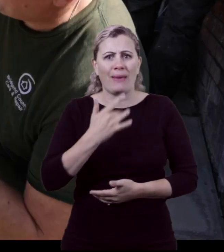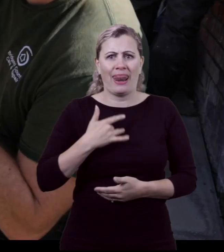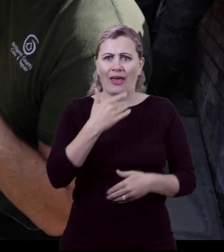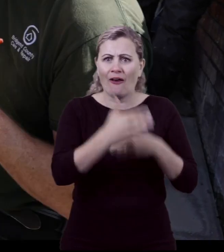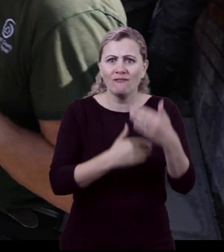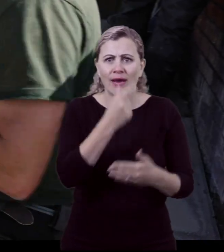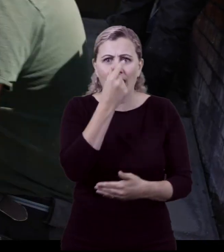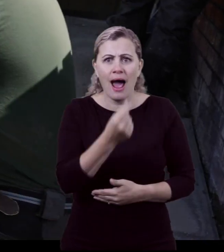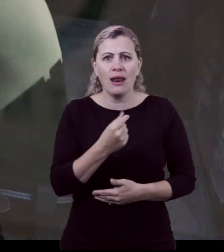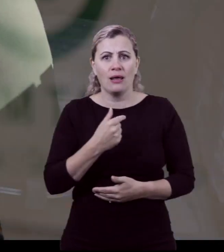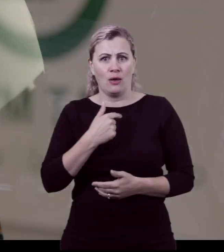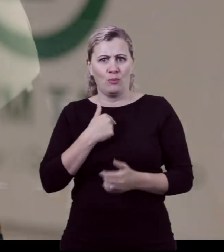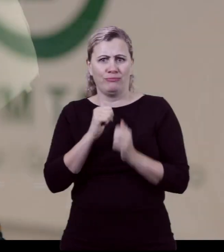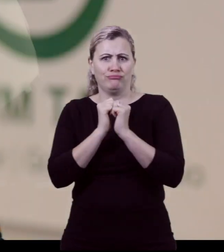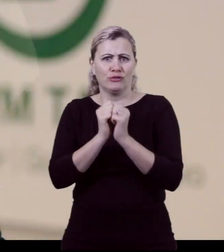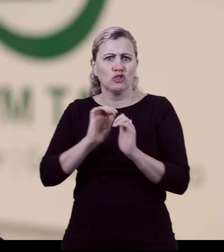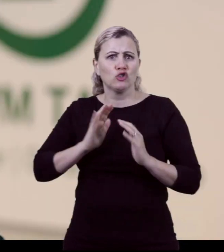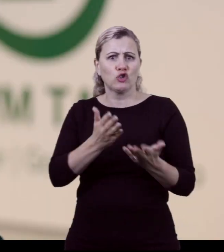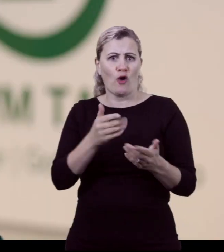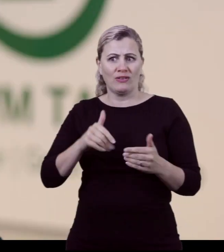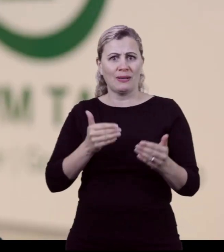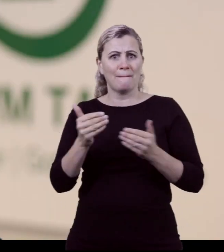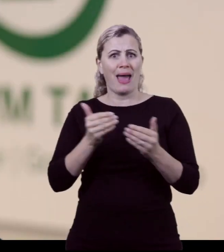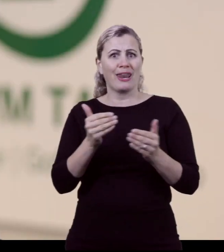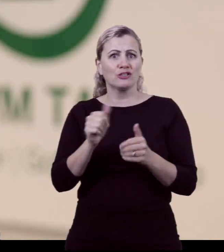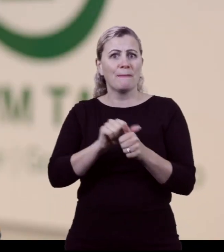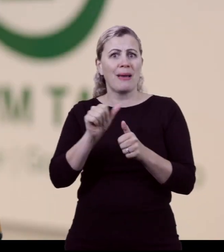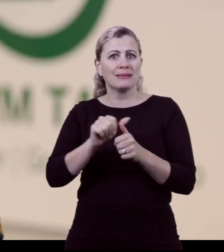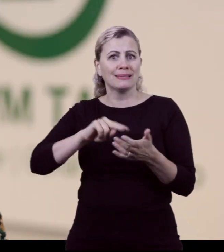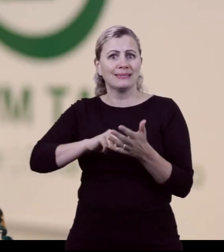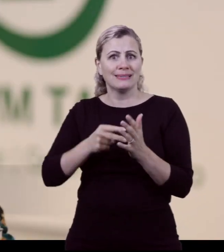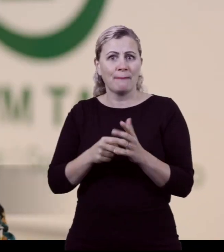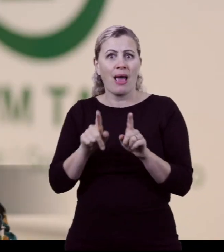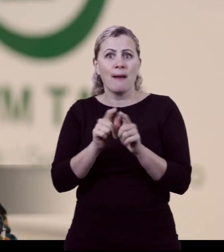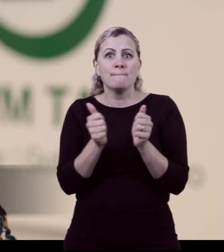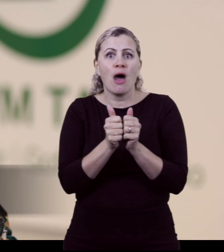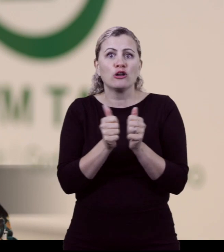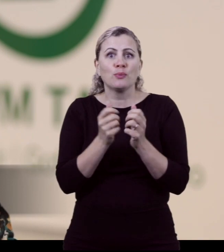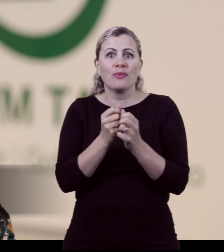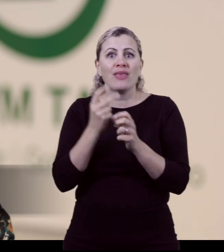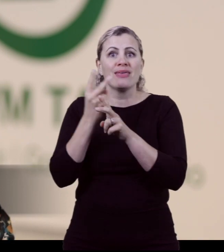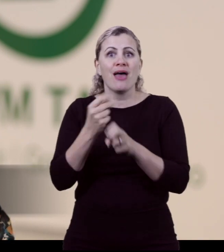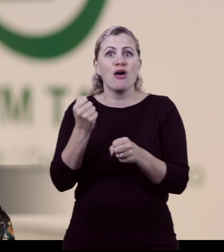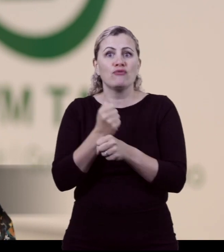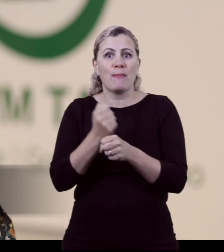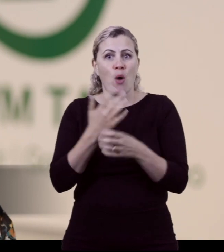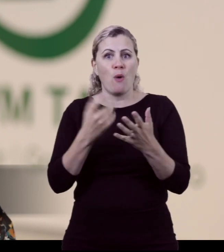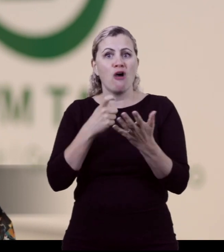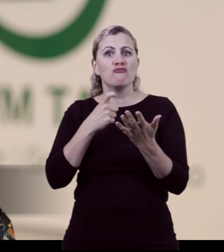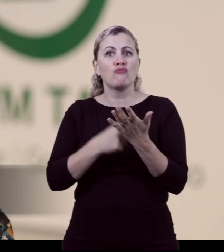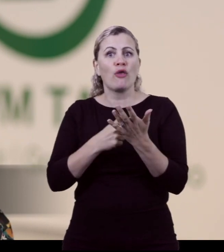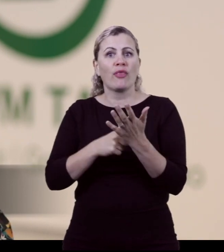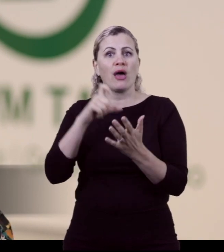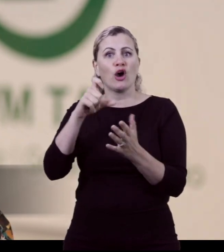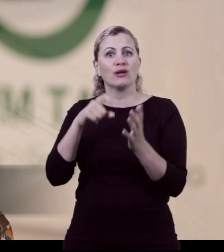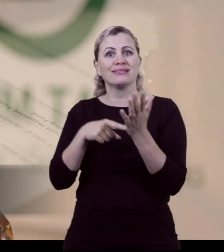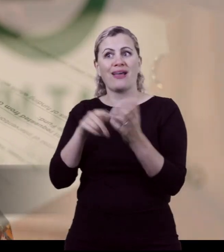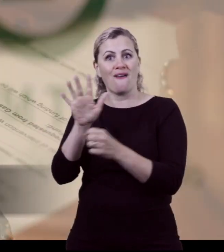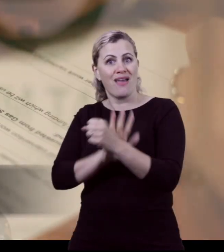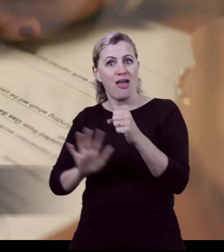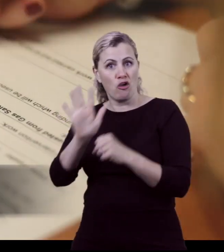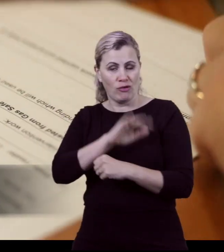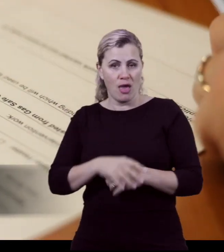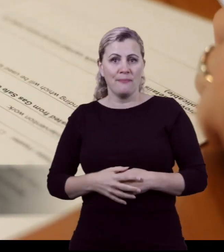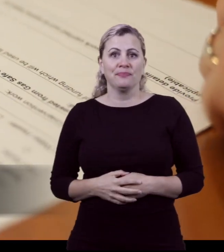I'm Beth, I'm the Managing Better Caseworker for Taff Care and Repair. I've been with Care and Repair for 15 years and in the role